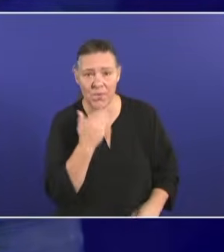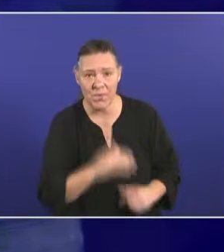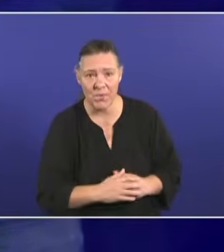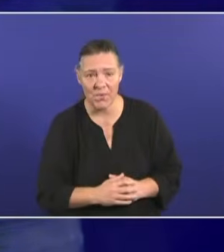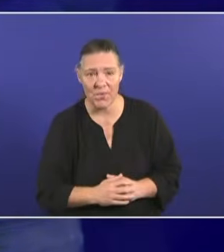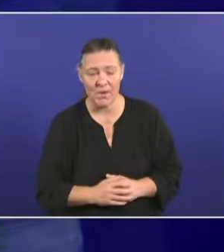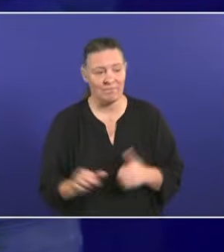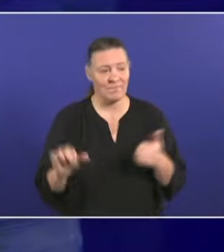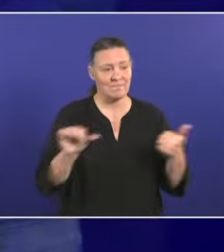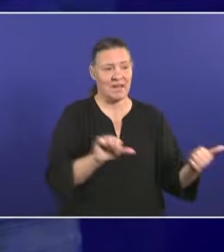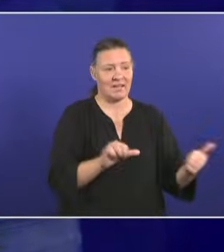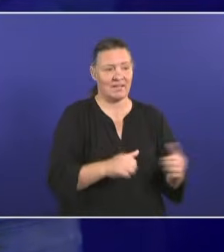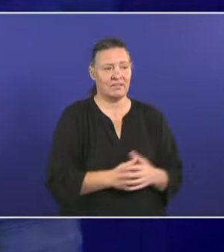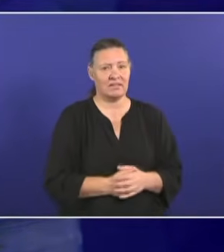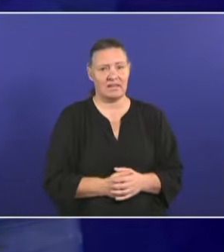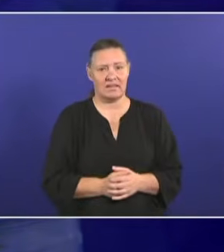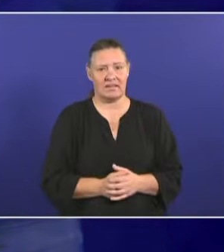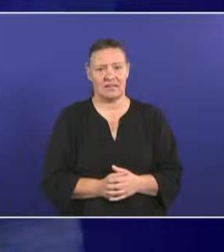you, Bridget and Werner.